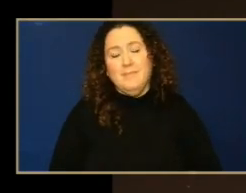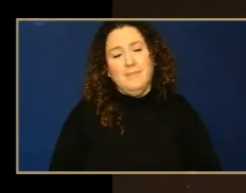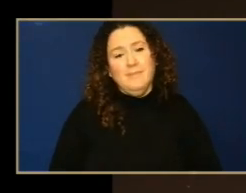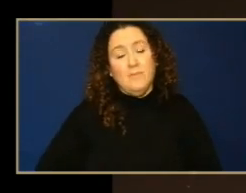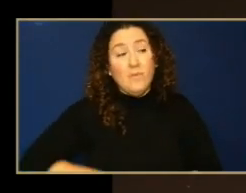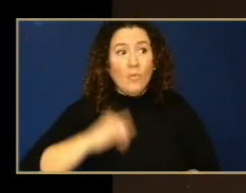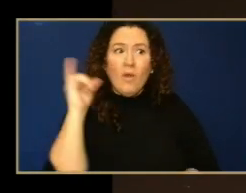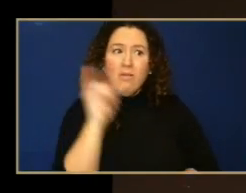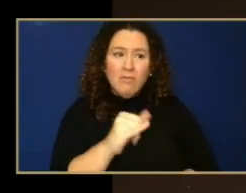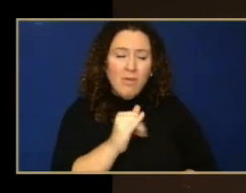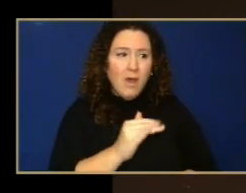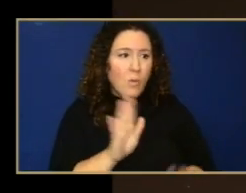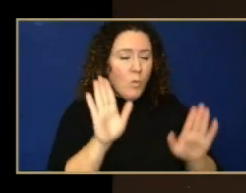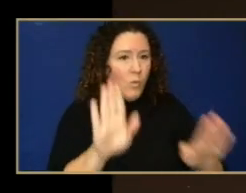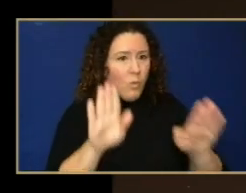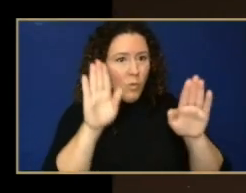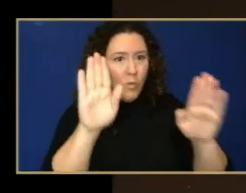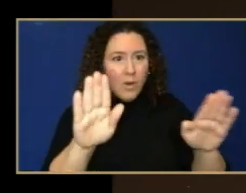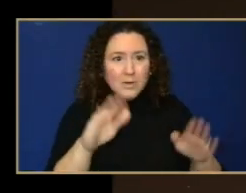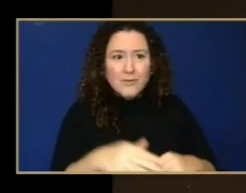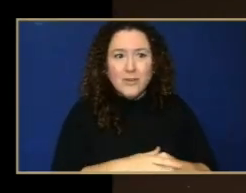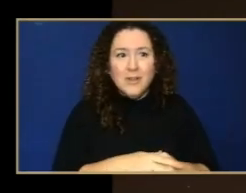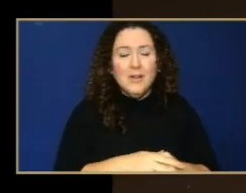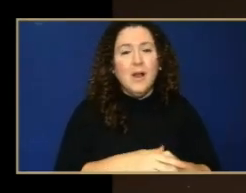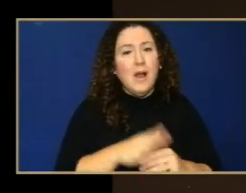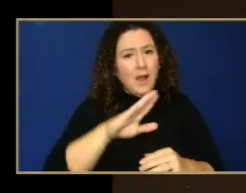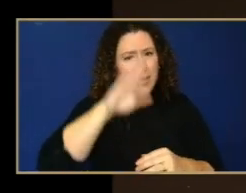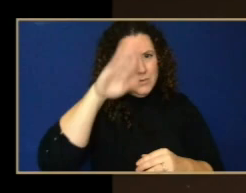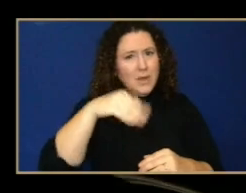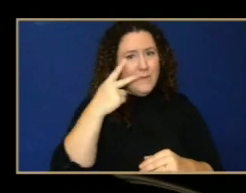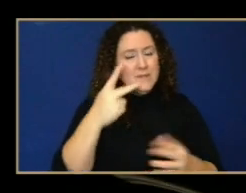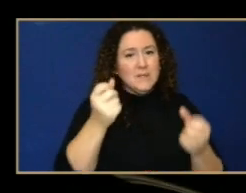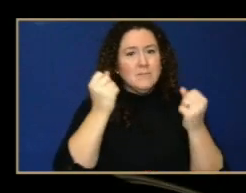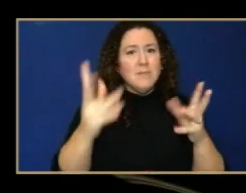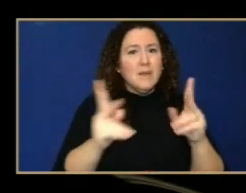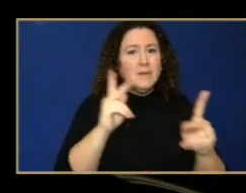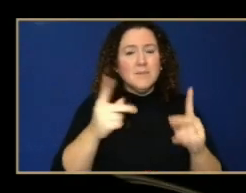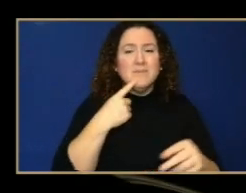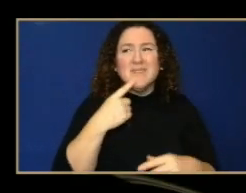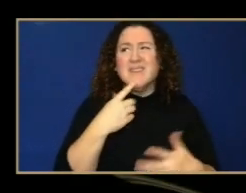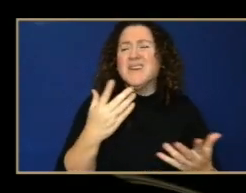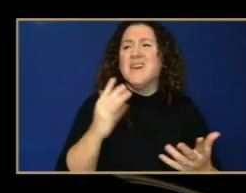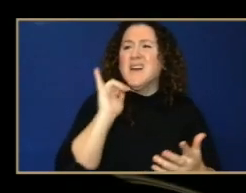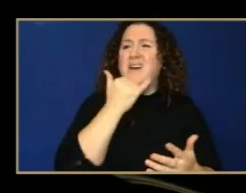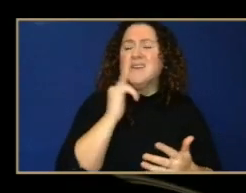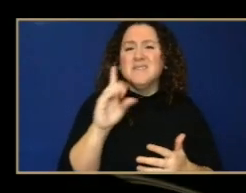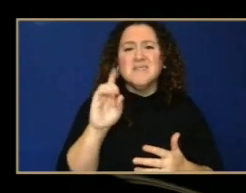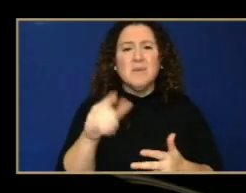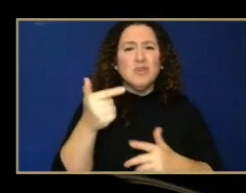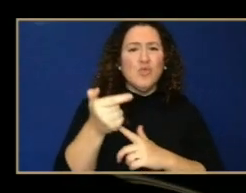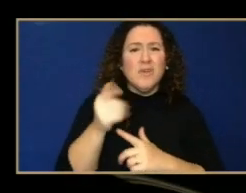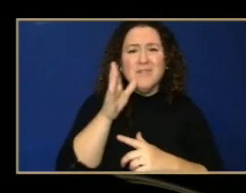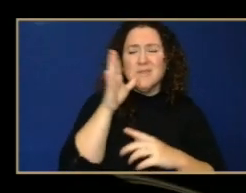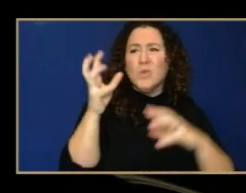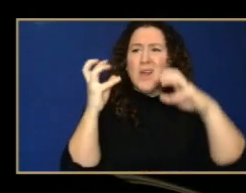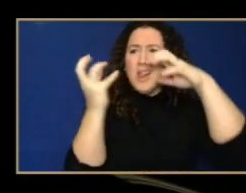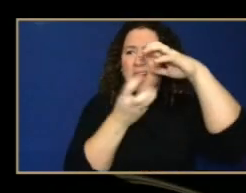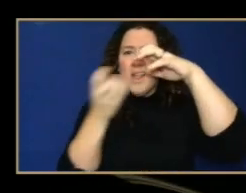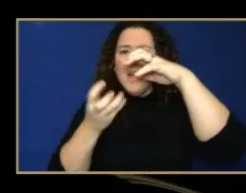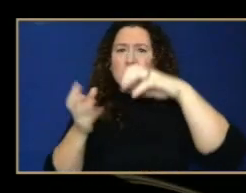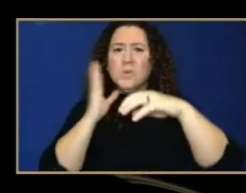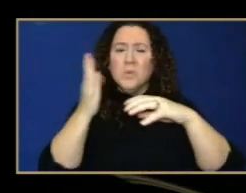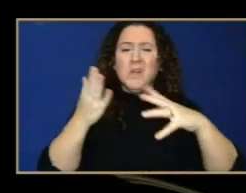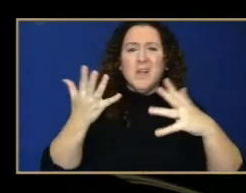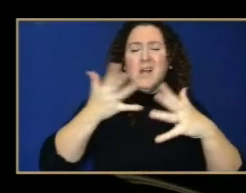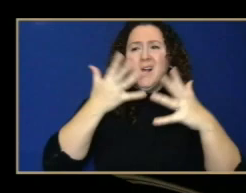online that in their area on December 21st, it's cloudy. So it's great to know that we've got some time to really watch this come